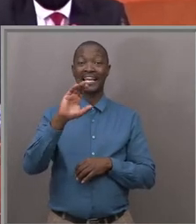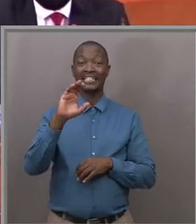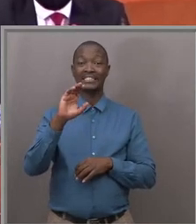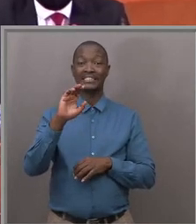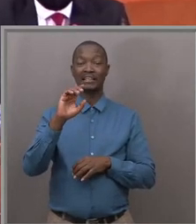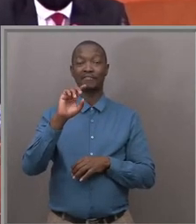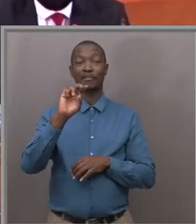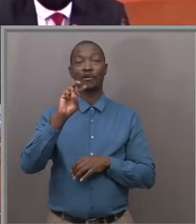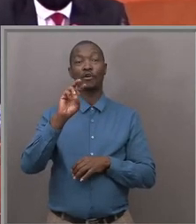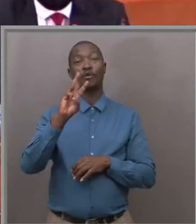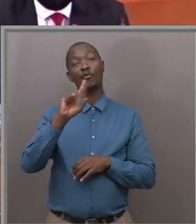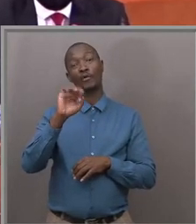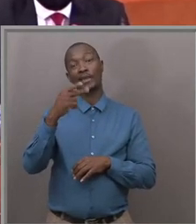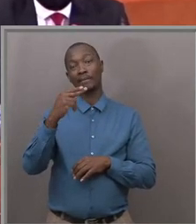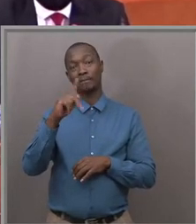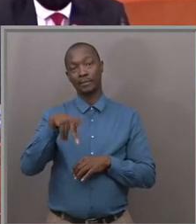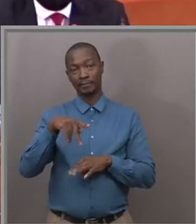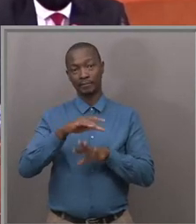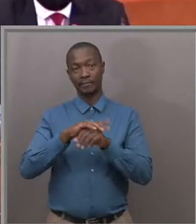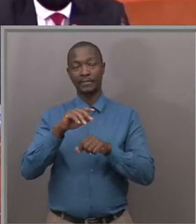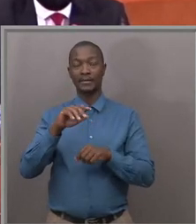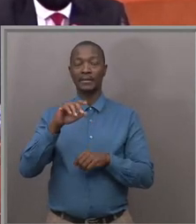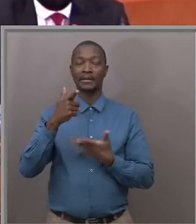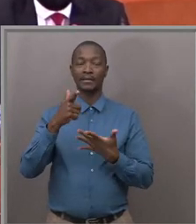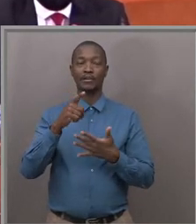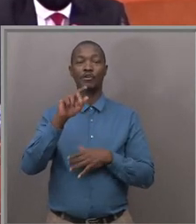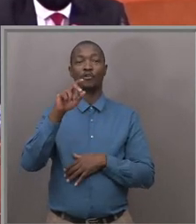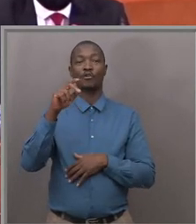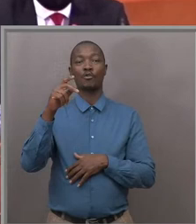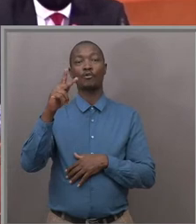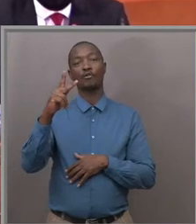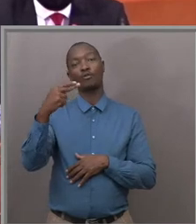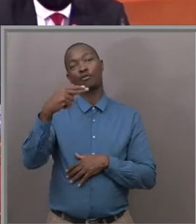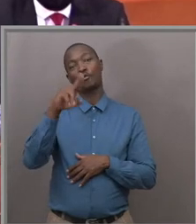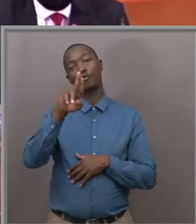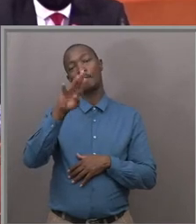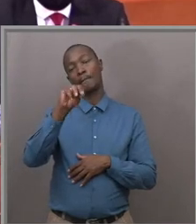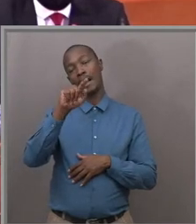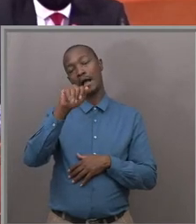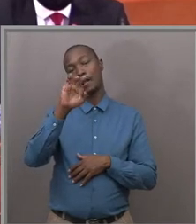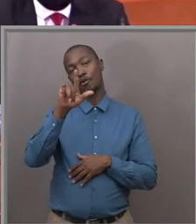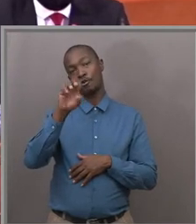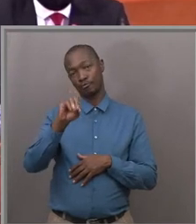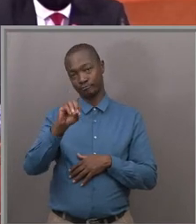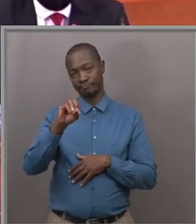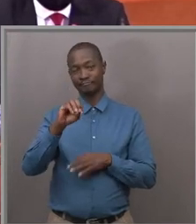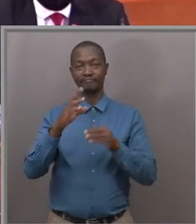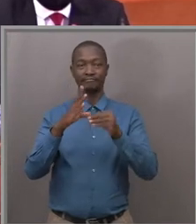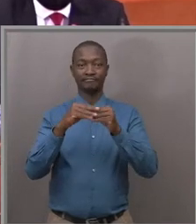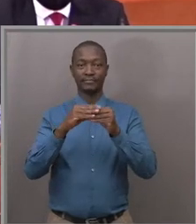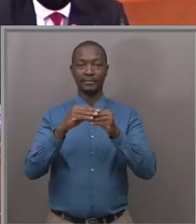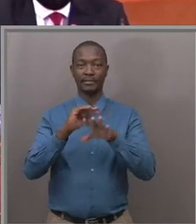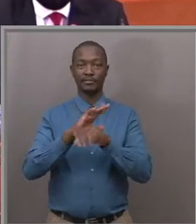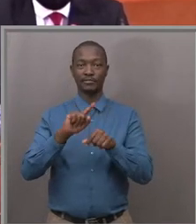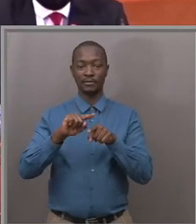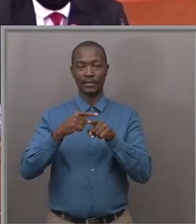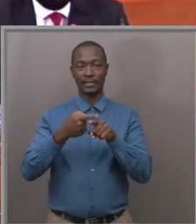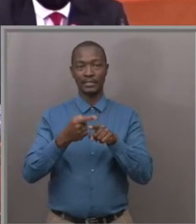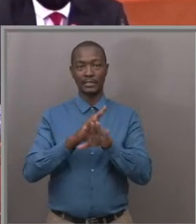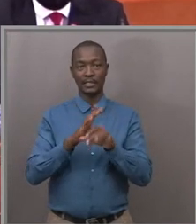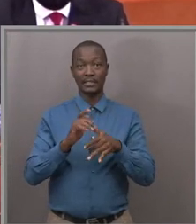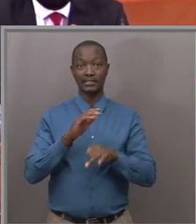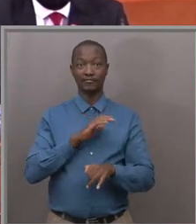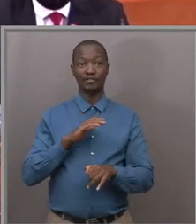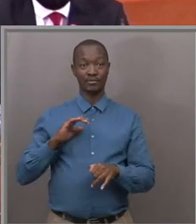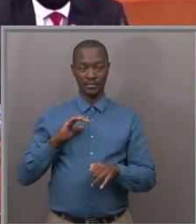Party, Honorable Mzikaifane Khumalo, members of our Executive Council,